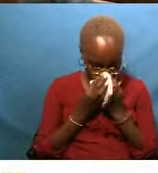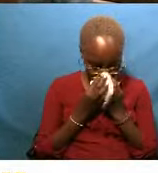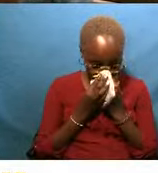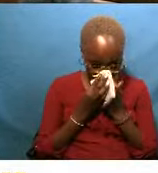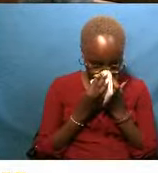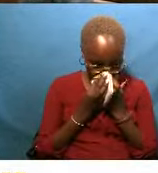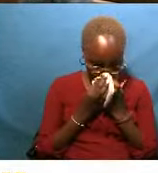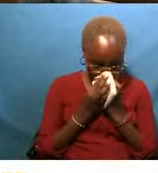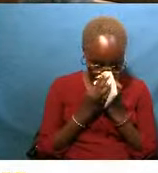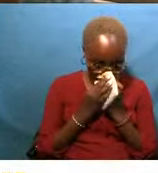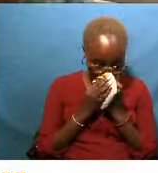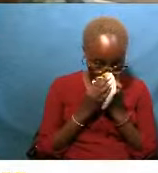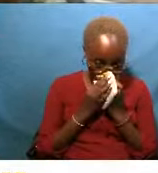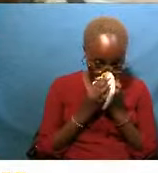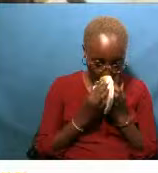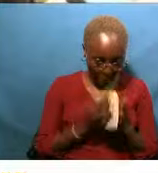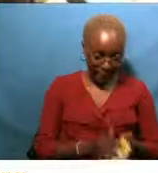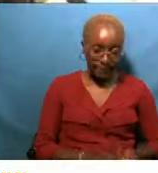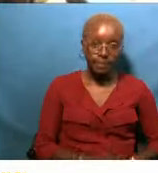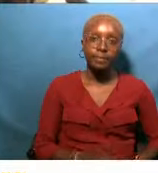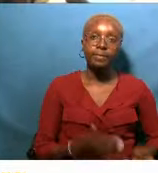Now, Christ Church Choir, please.